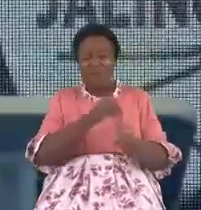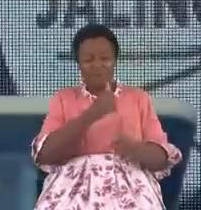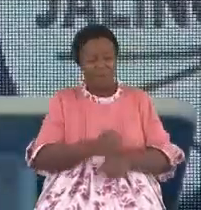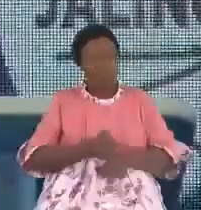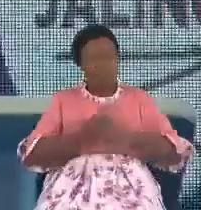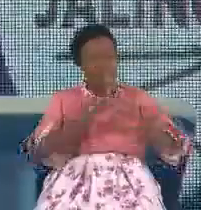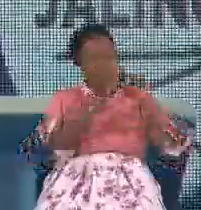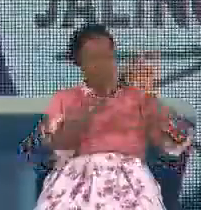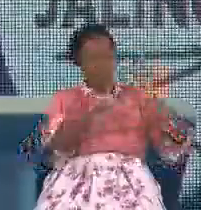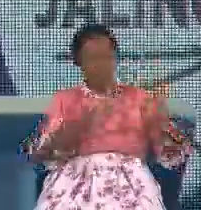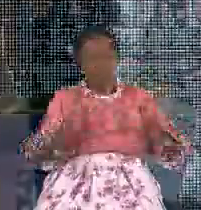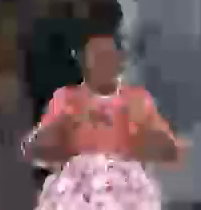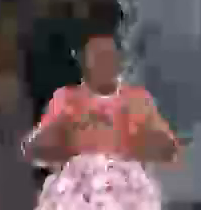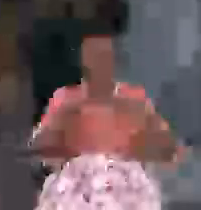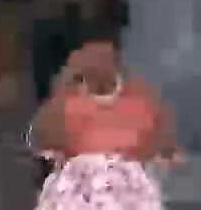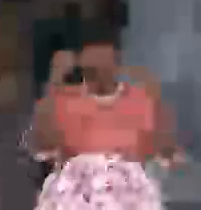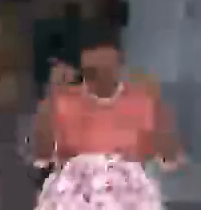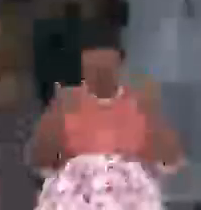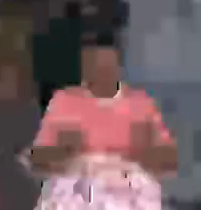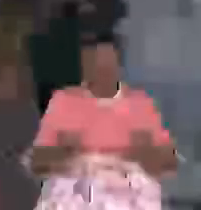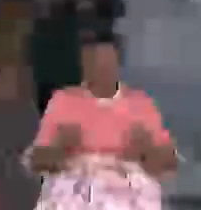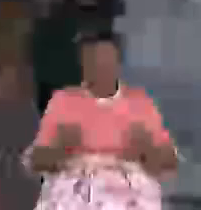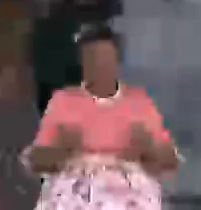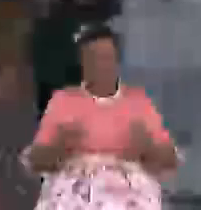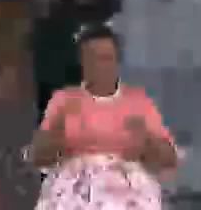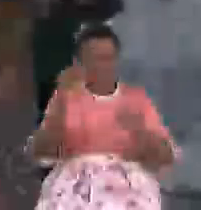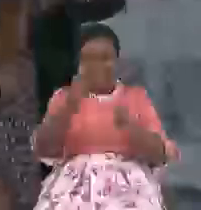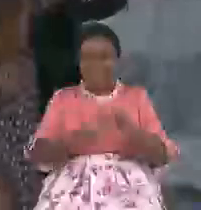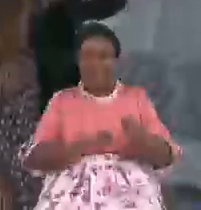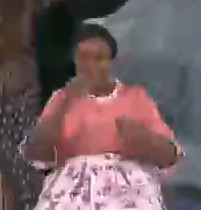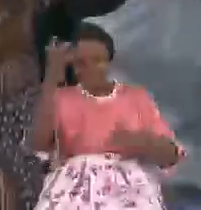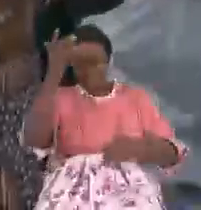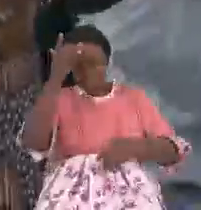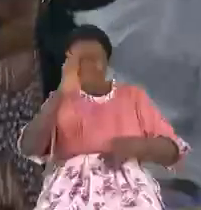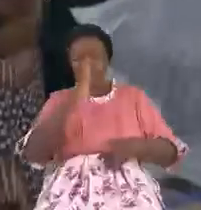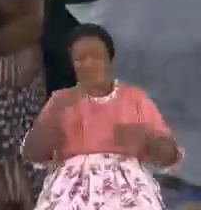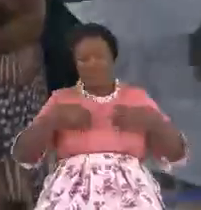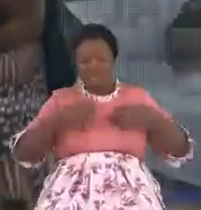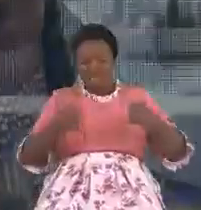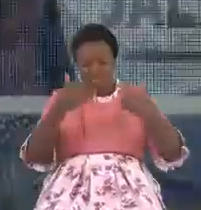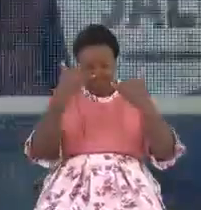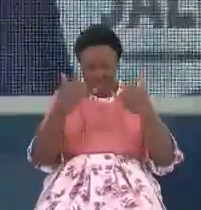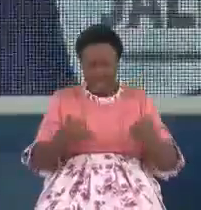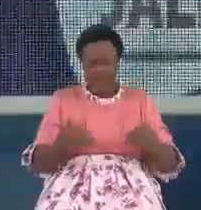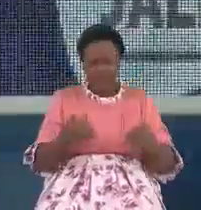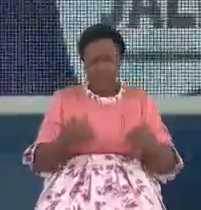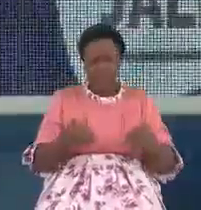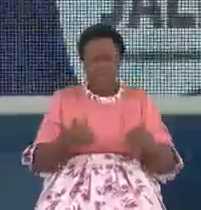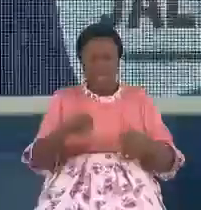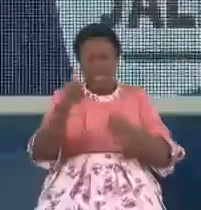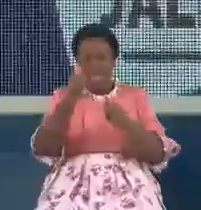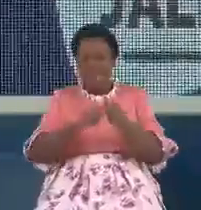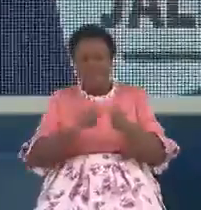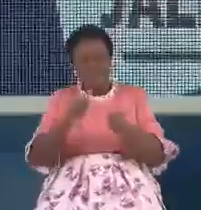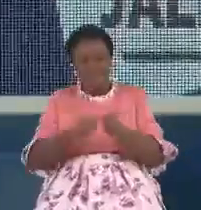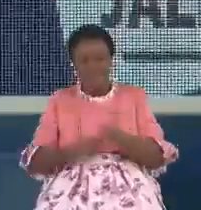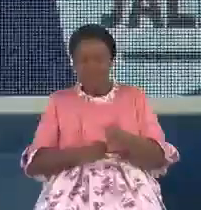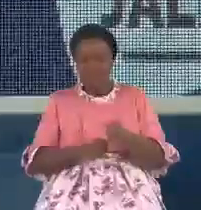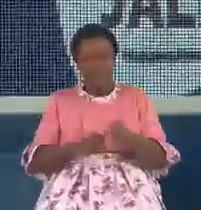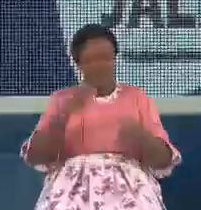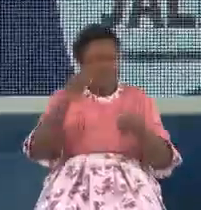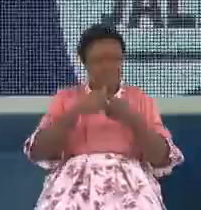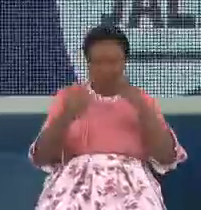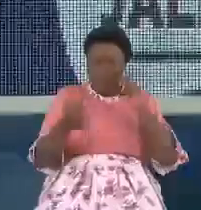right now every sickness be healed right now every infirmity be